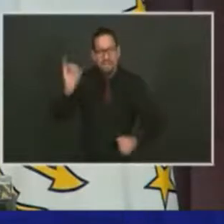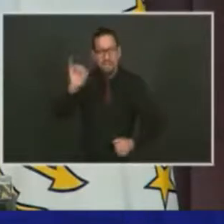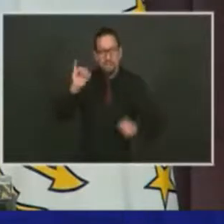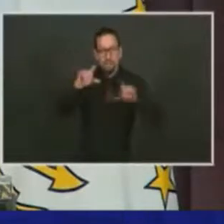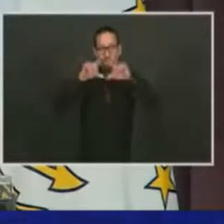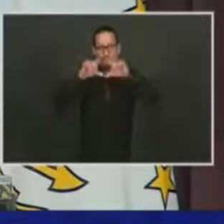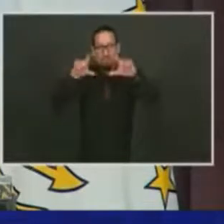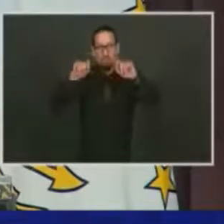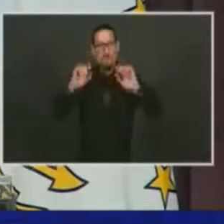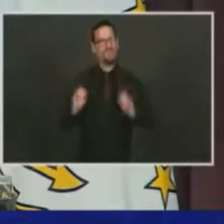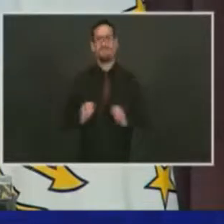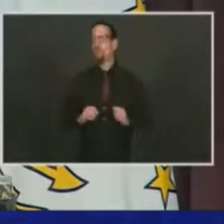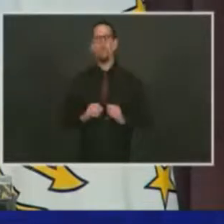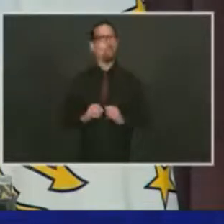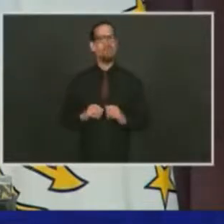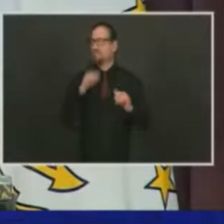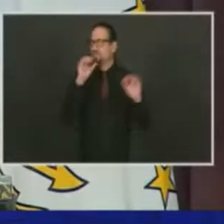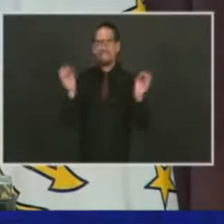Especially if you're